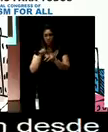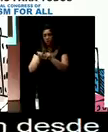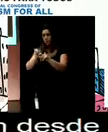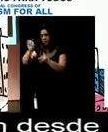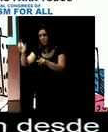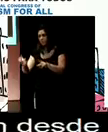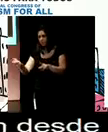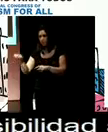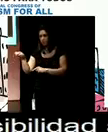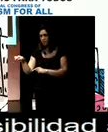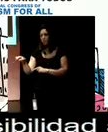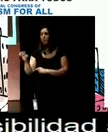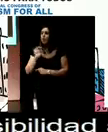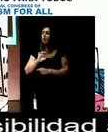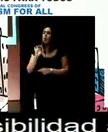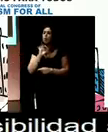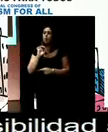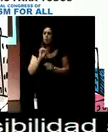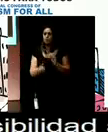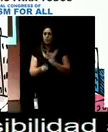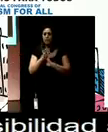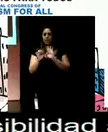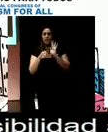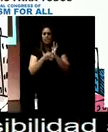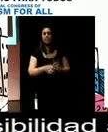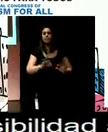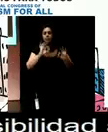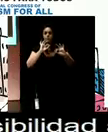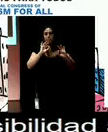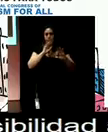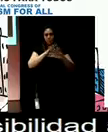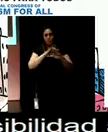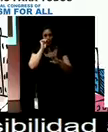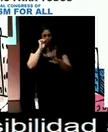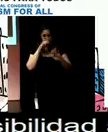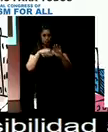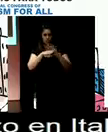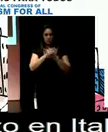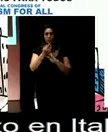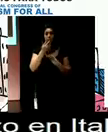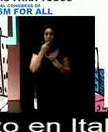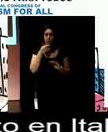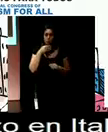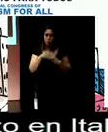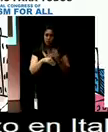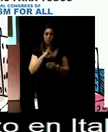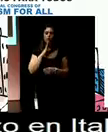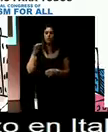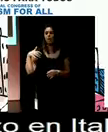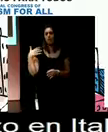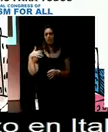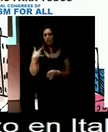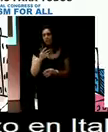We have an example from Italy, and we have to establish specific laws in accessible